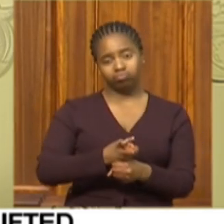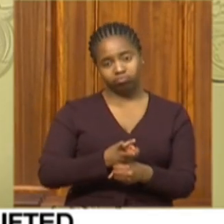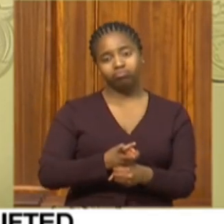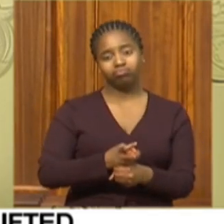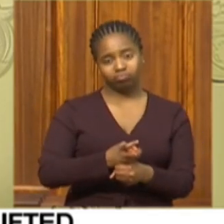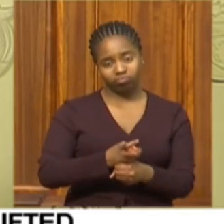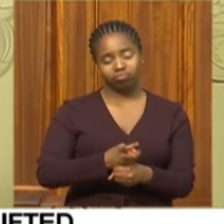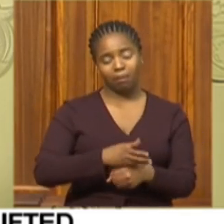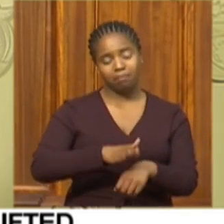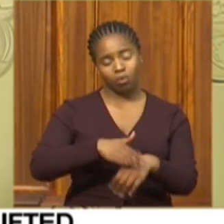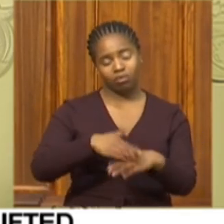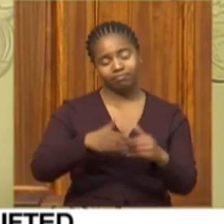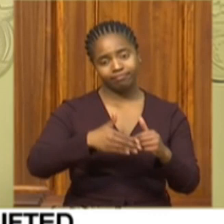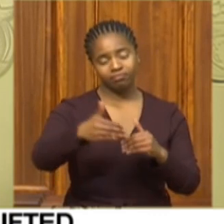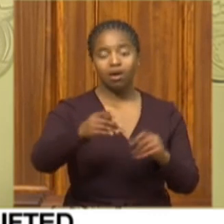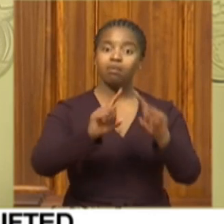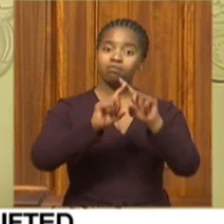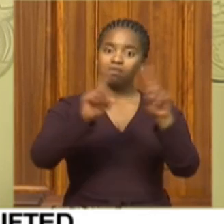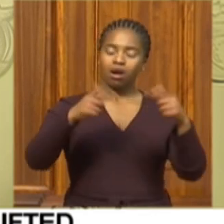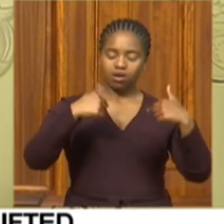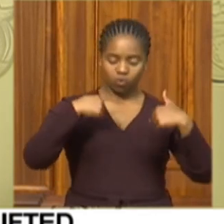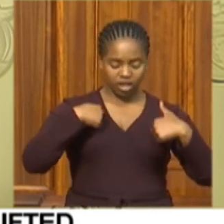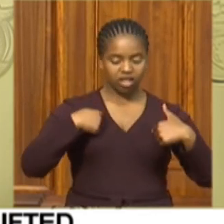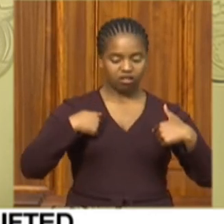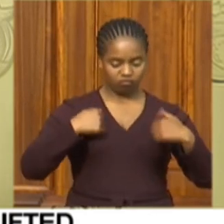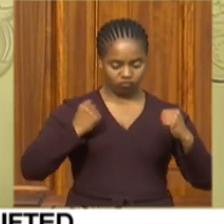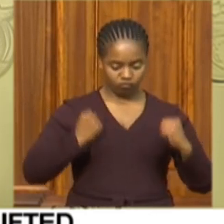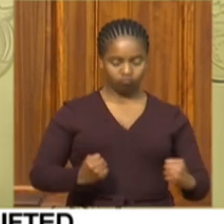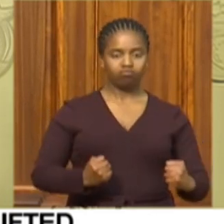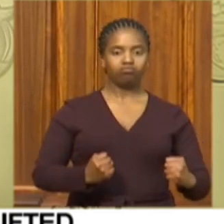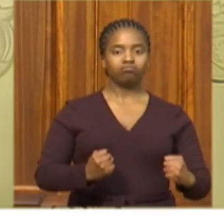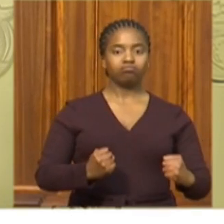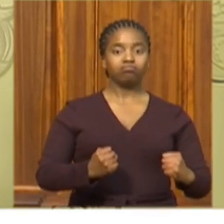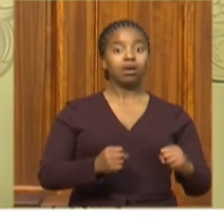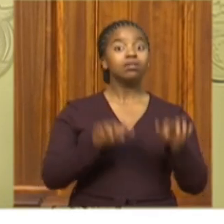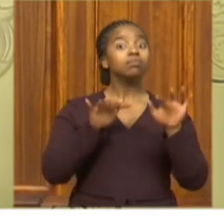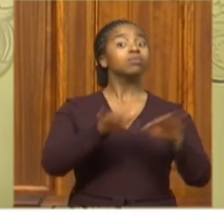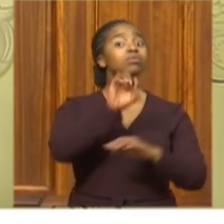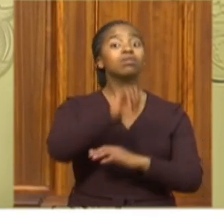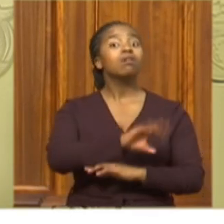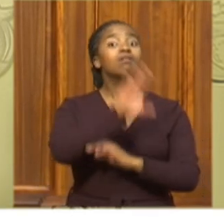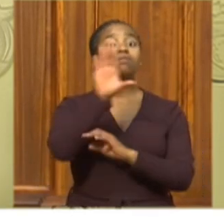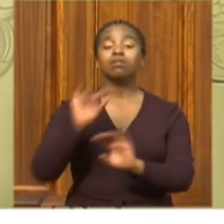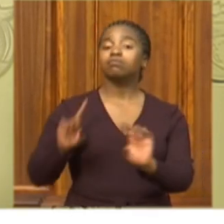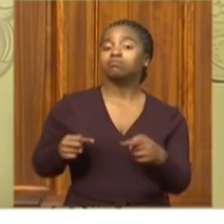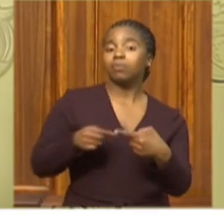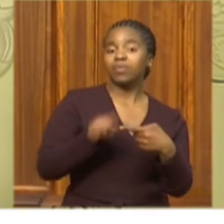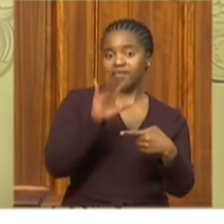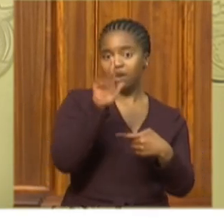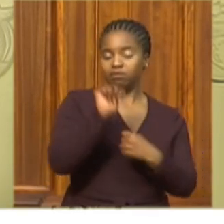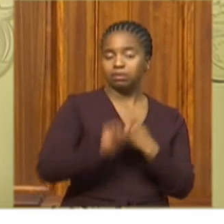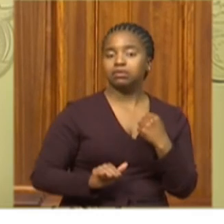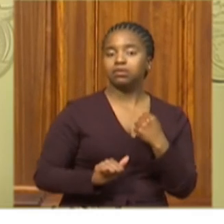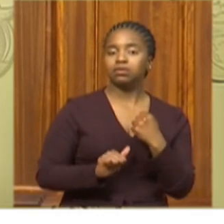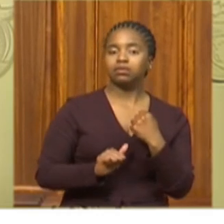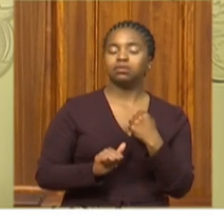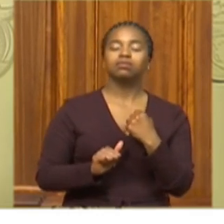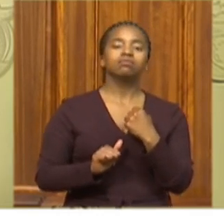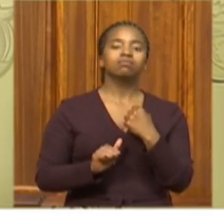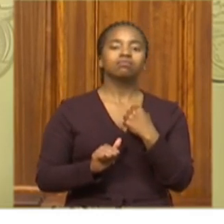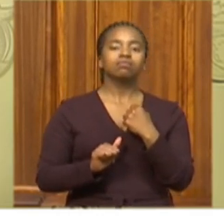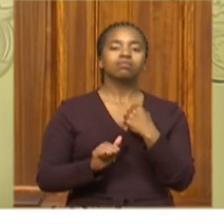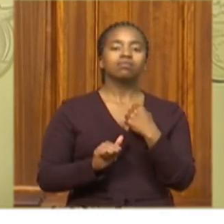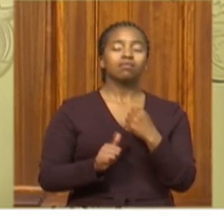However, we have proven our resilience as a nation over the past 5 months. The